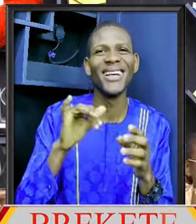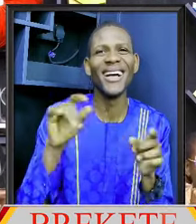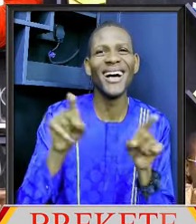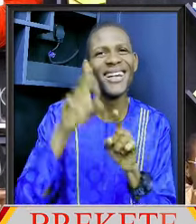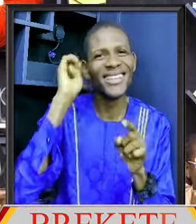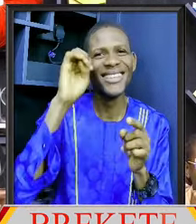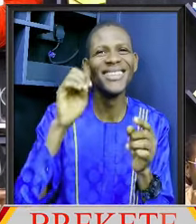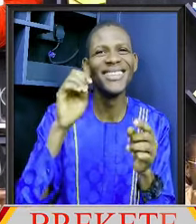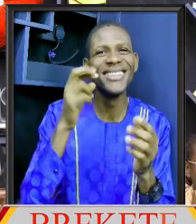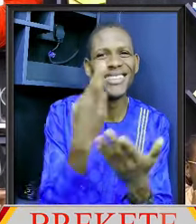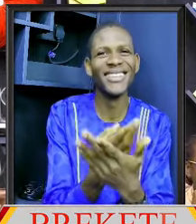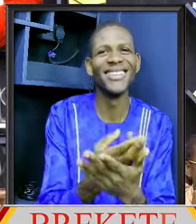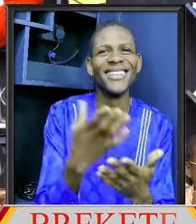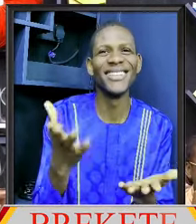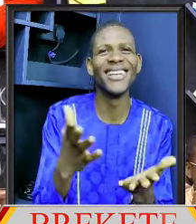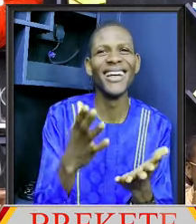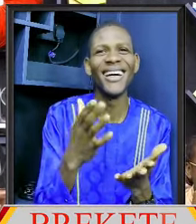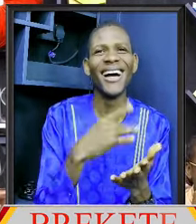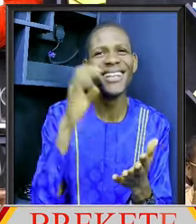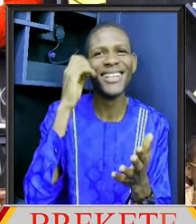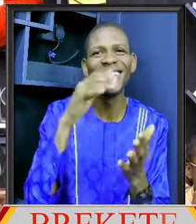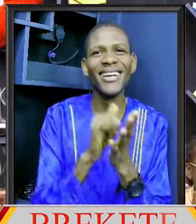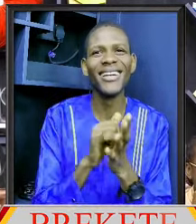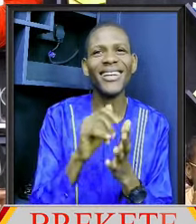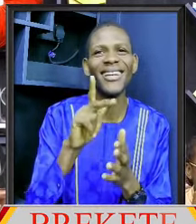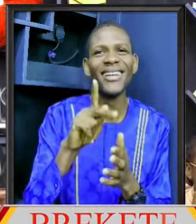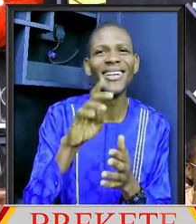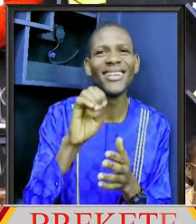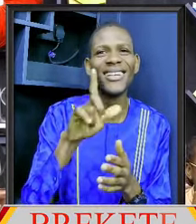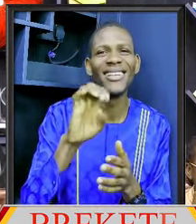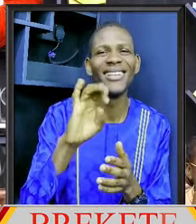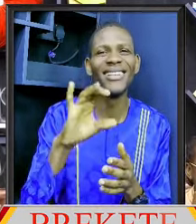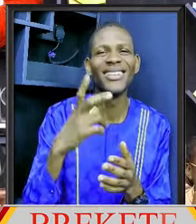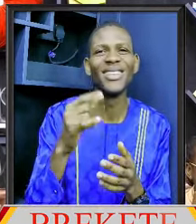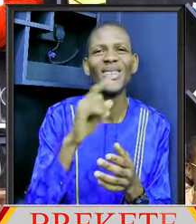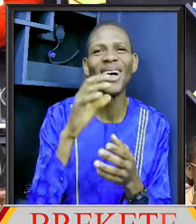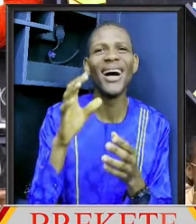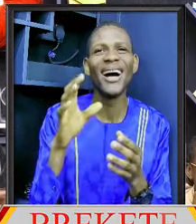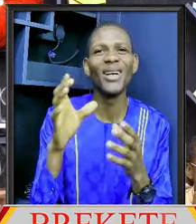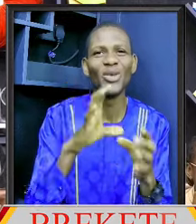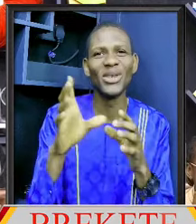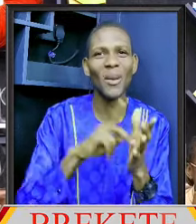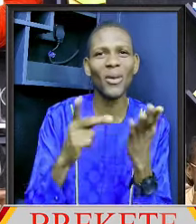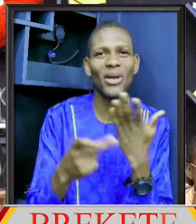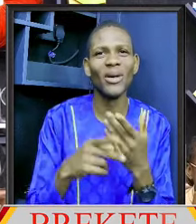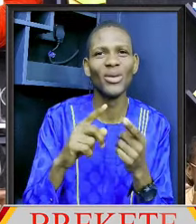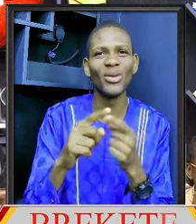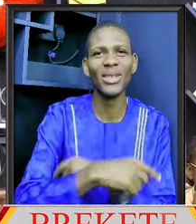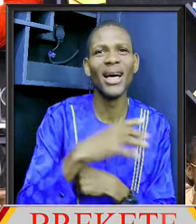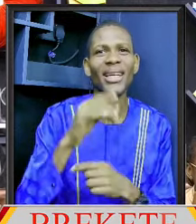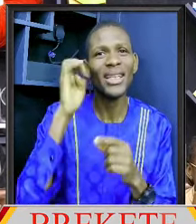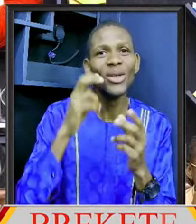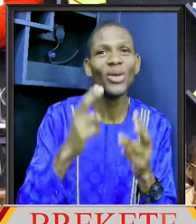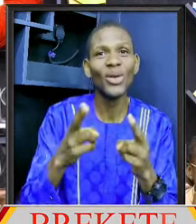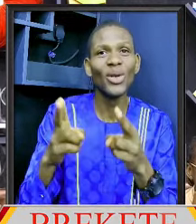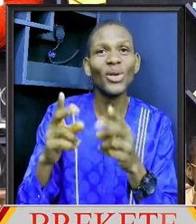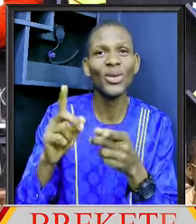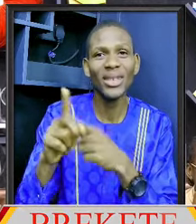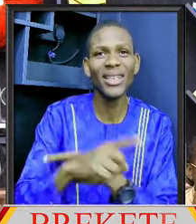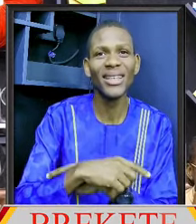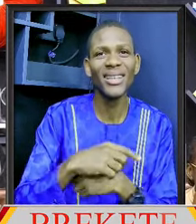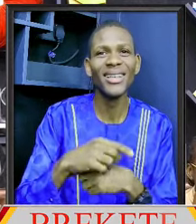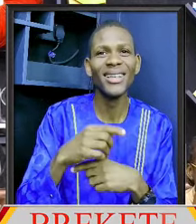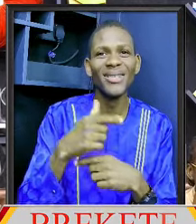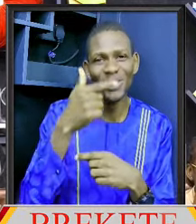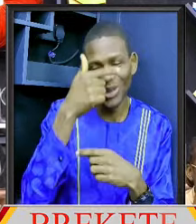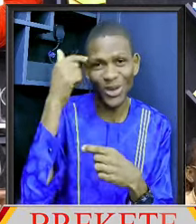I reach here, now you just call say, see Kelechi, you are handling the program today. Then I rush go meet this person. Say, the council, I